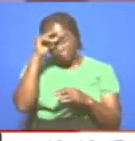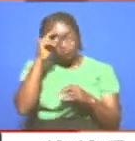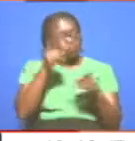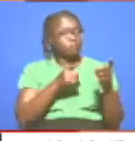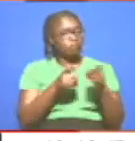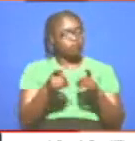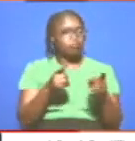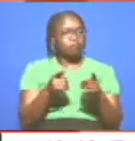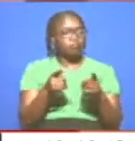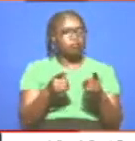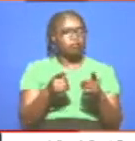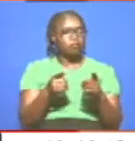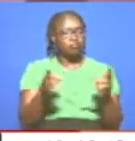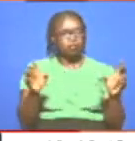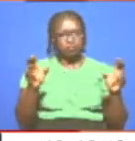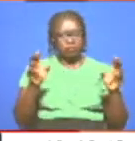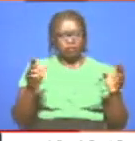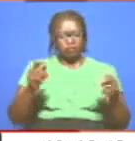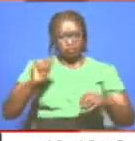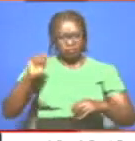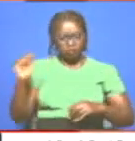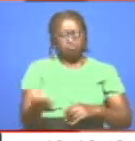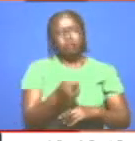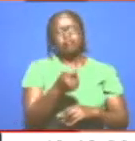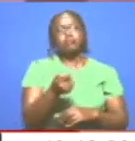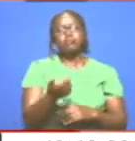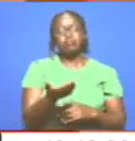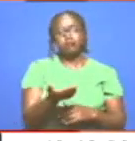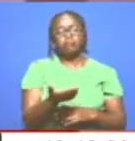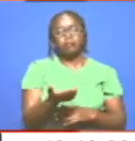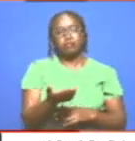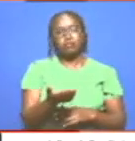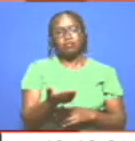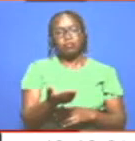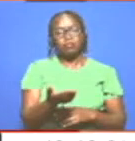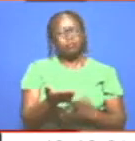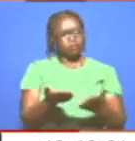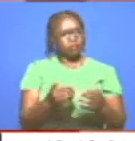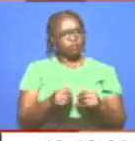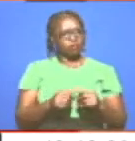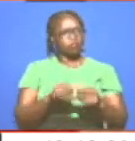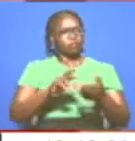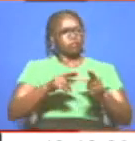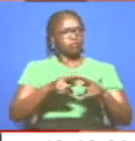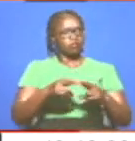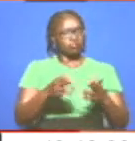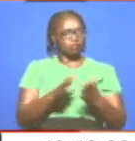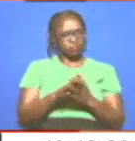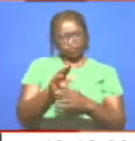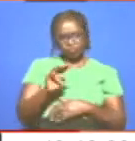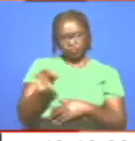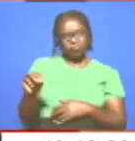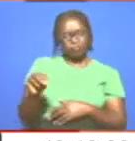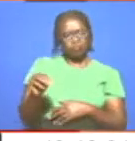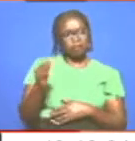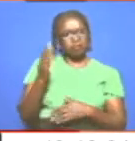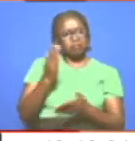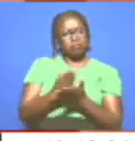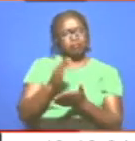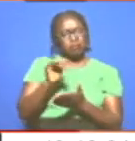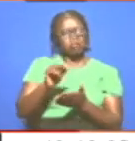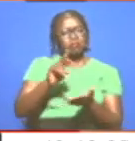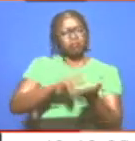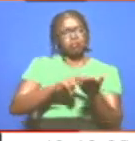overseeing cricket in this country. The question now is, how do you now continue that relationship with them? The fact that the registrar